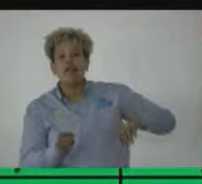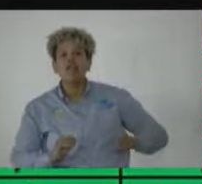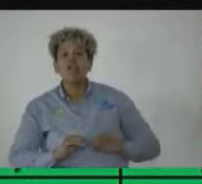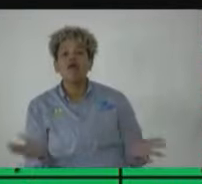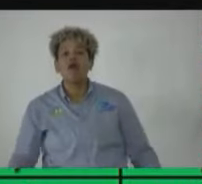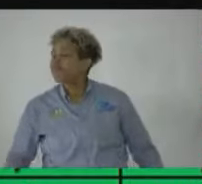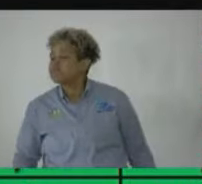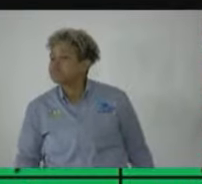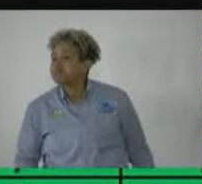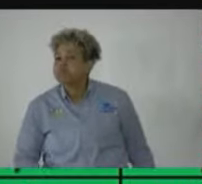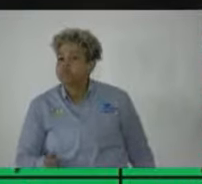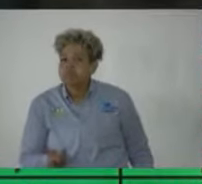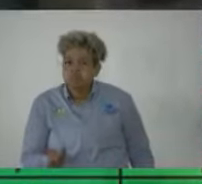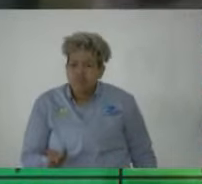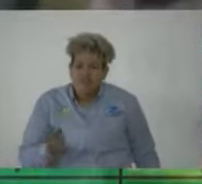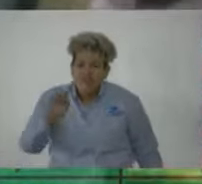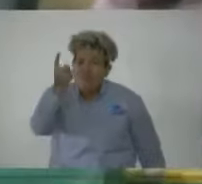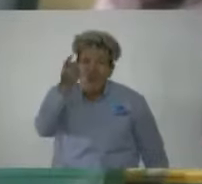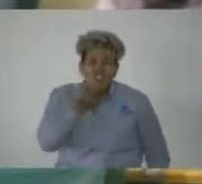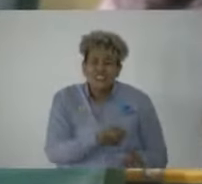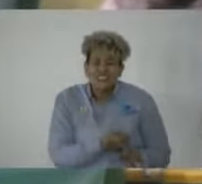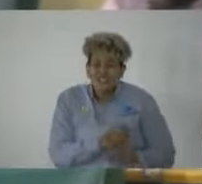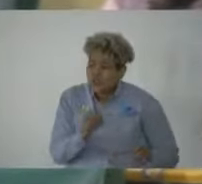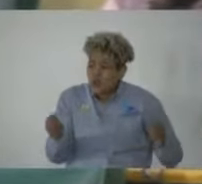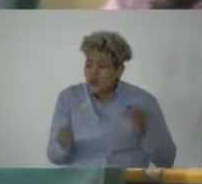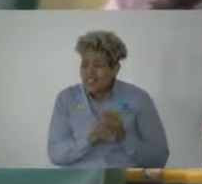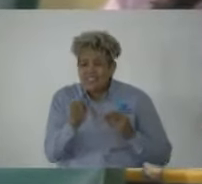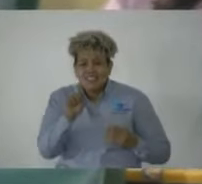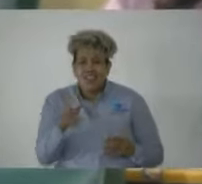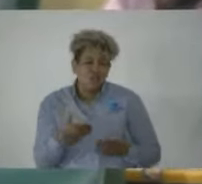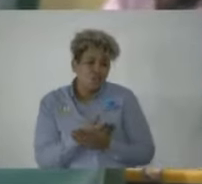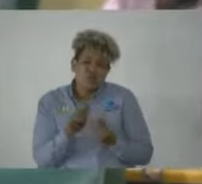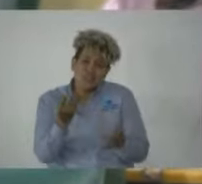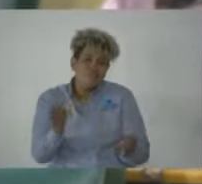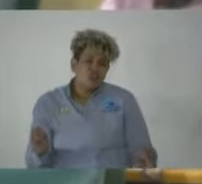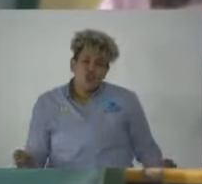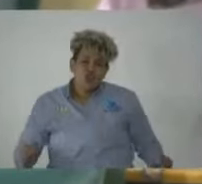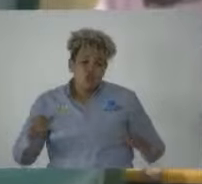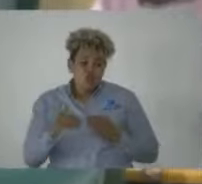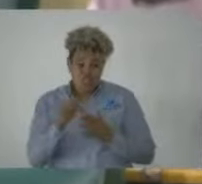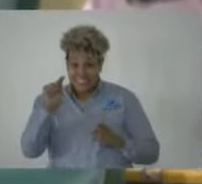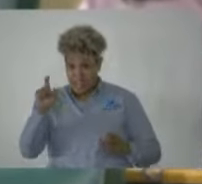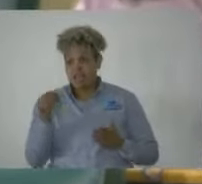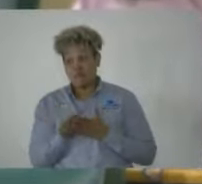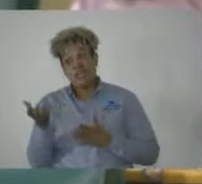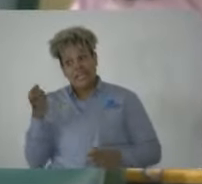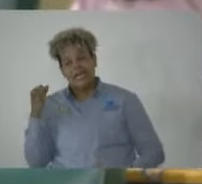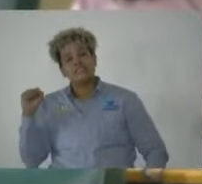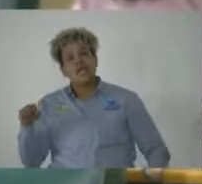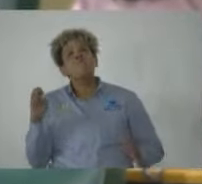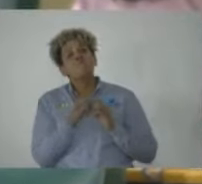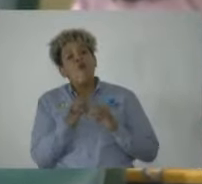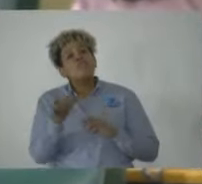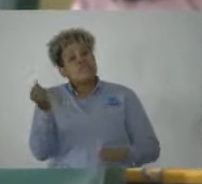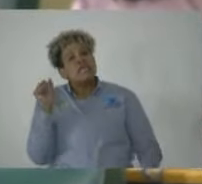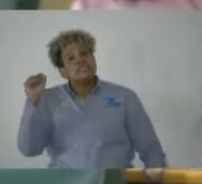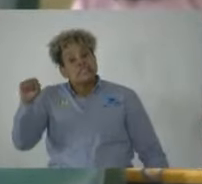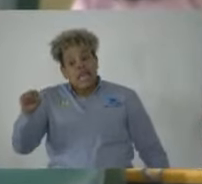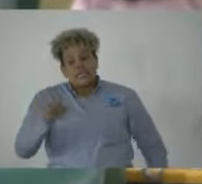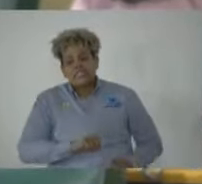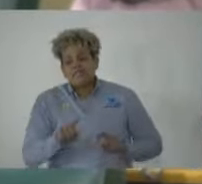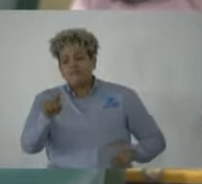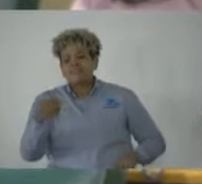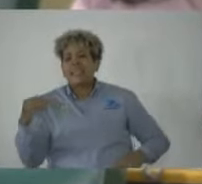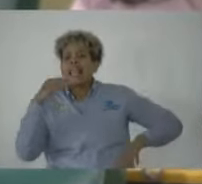just disingenuous. First of all, there aren't additional taxes. There are additional tax revenues. And the deception,